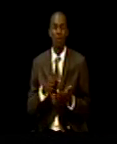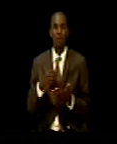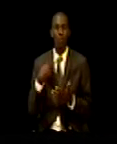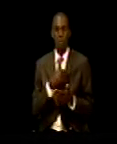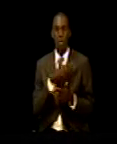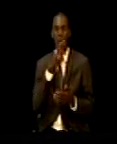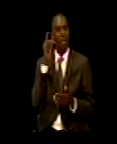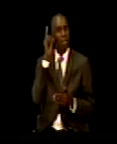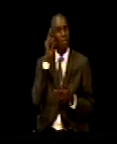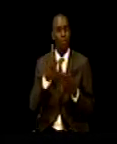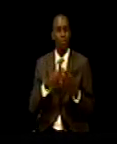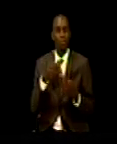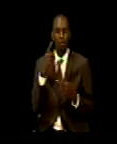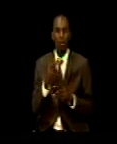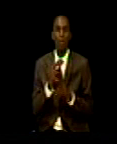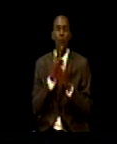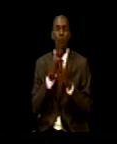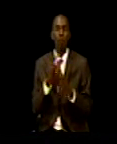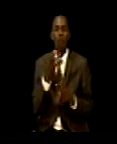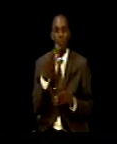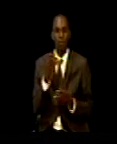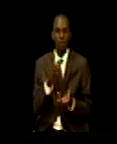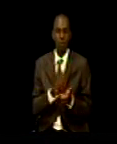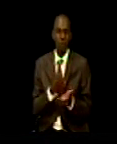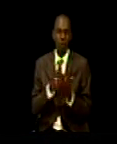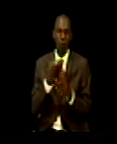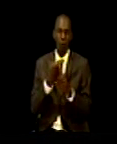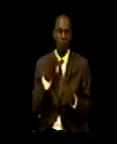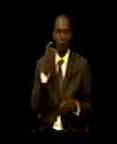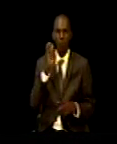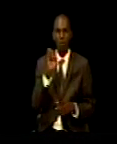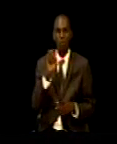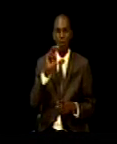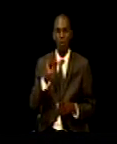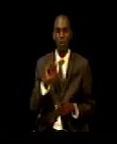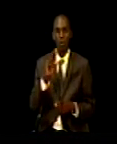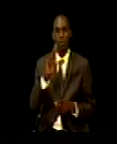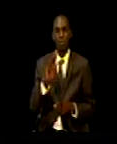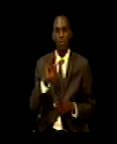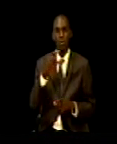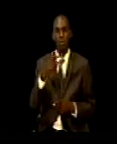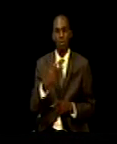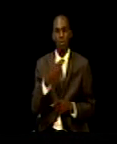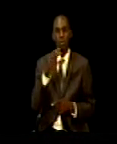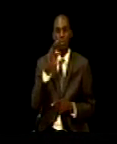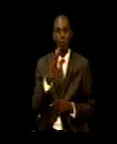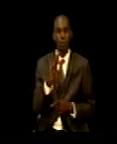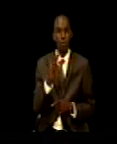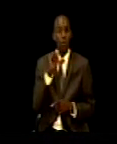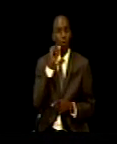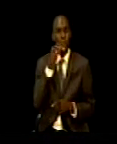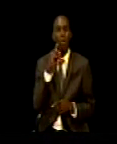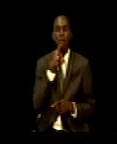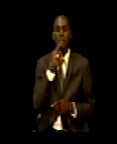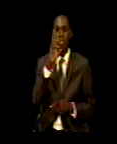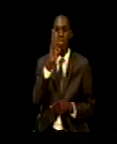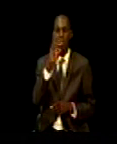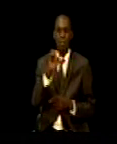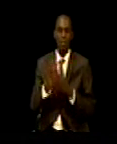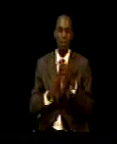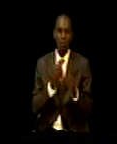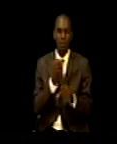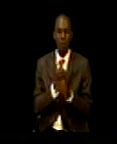hospital, Berkeley, in Enugu. The woman on your screen is a 60-year-old woman who came to the hospital on